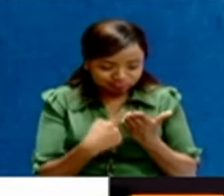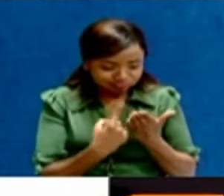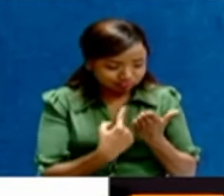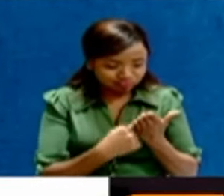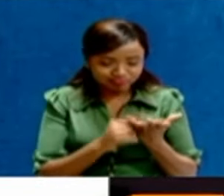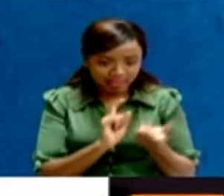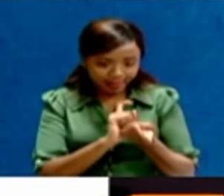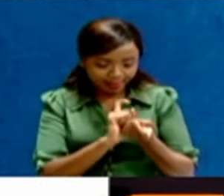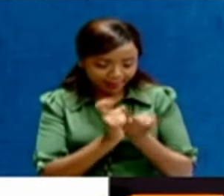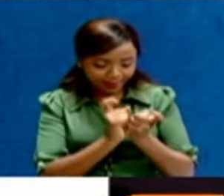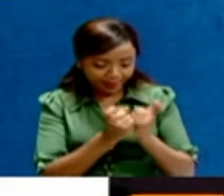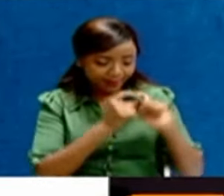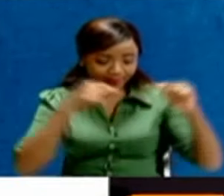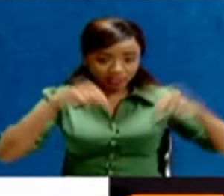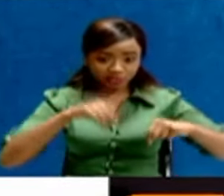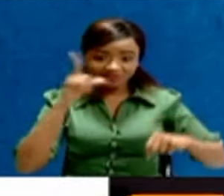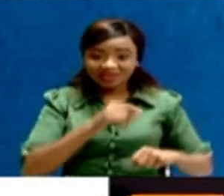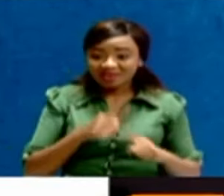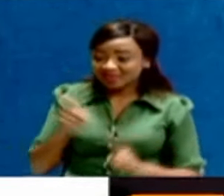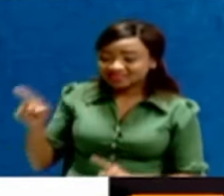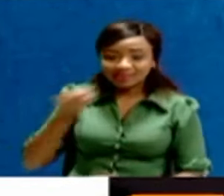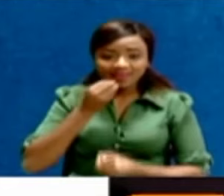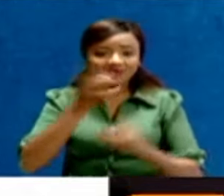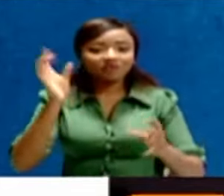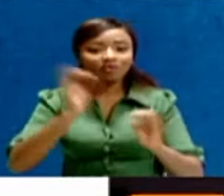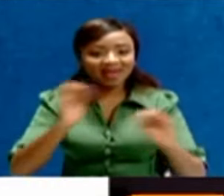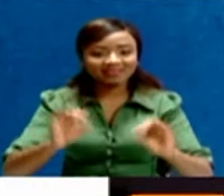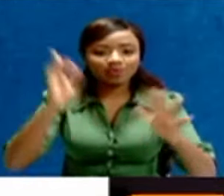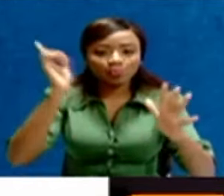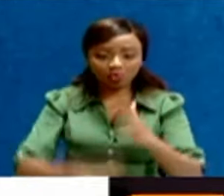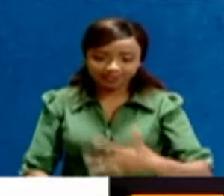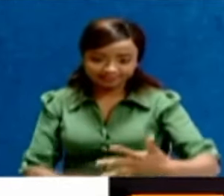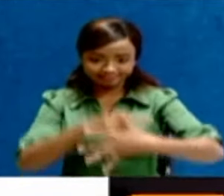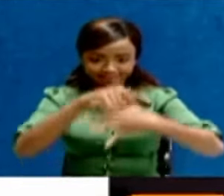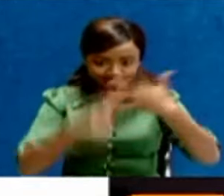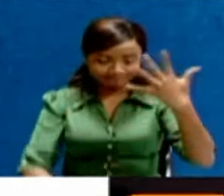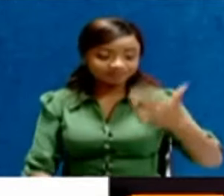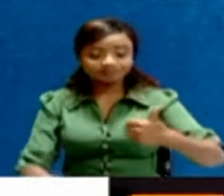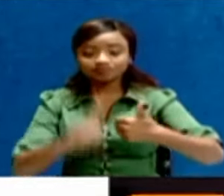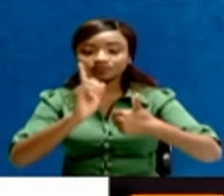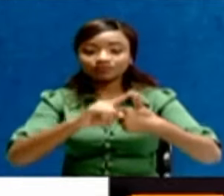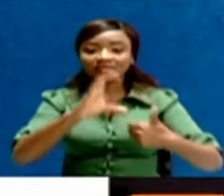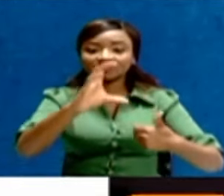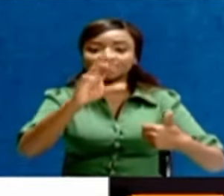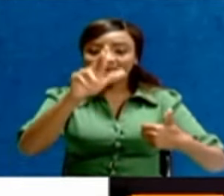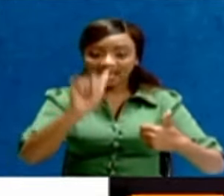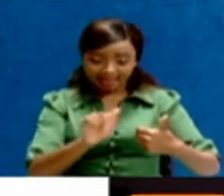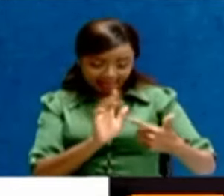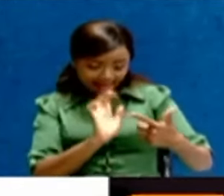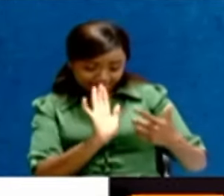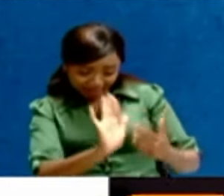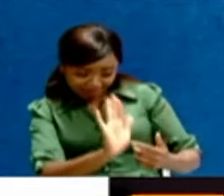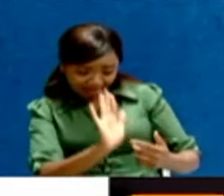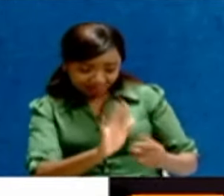today, some of the things that he is not telling you are this. CRA,